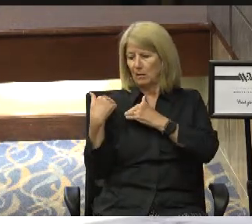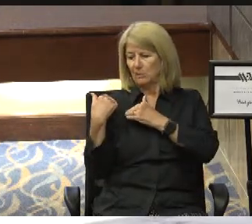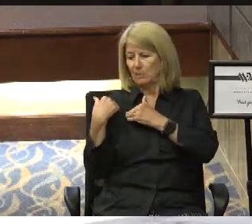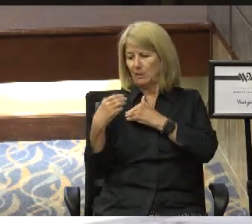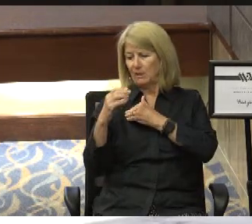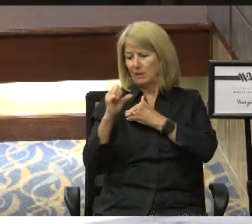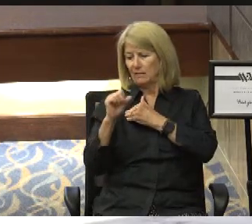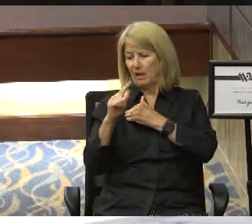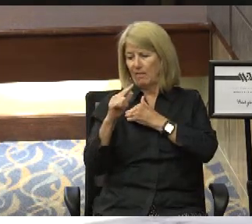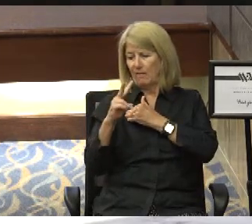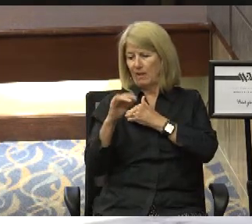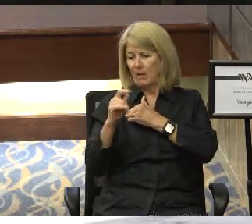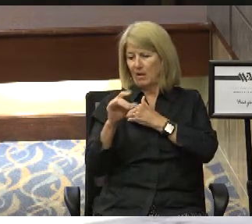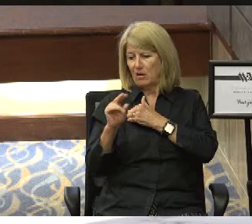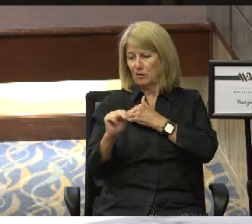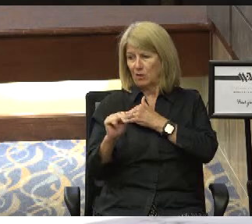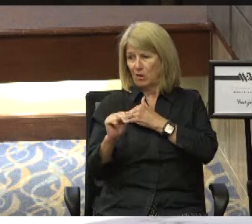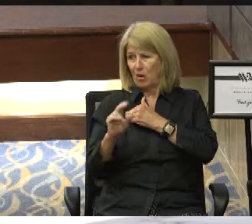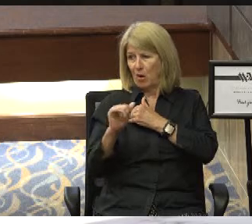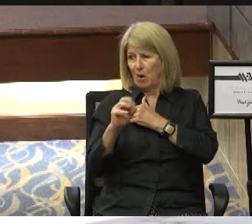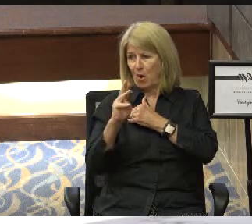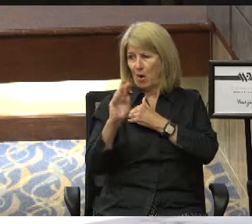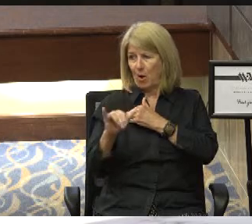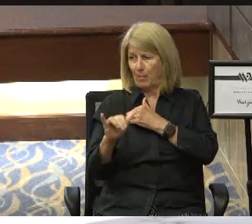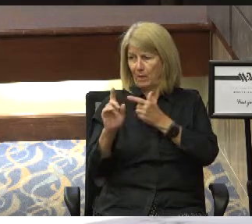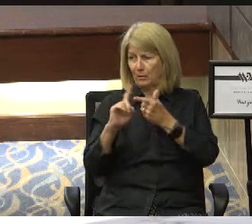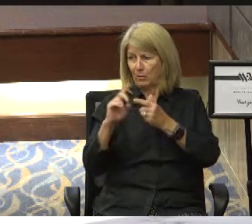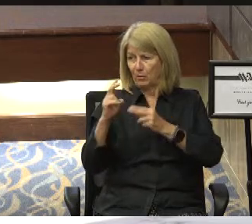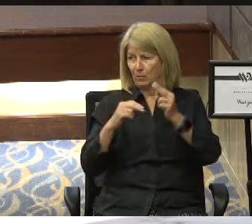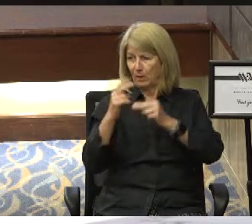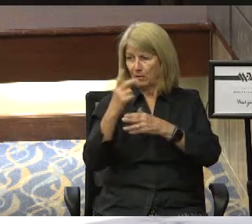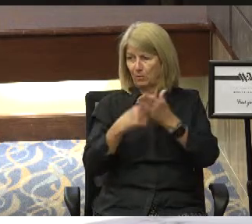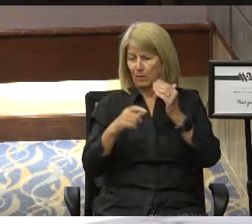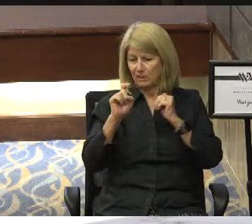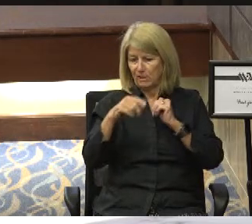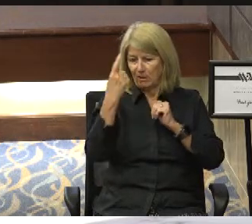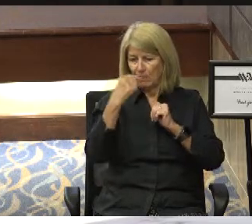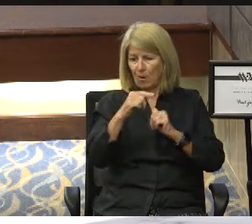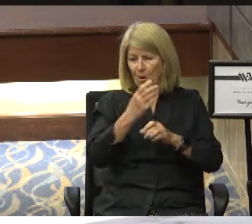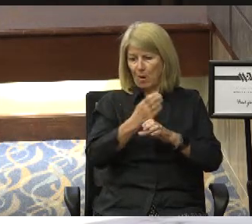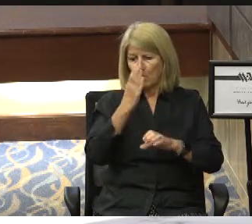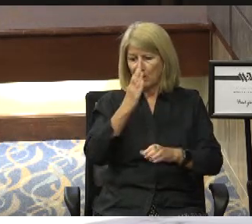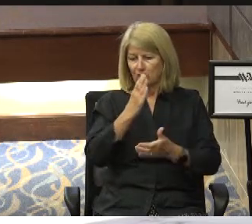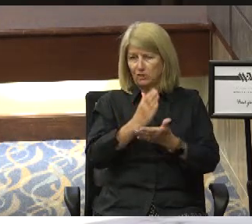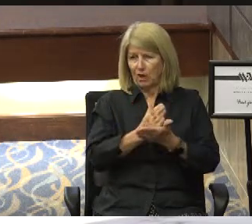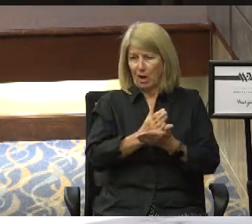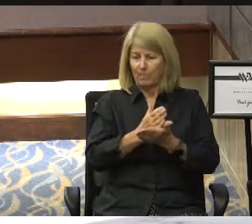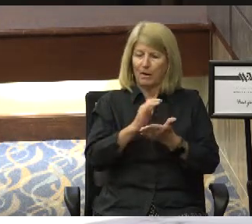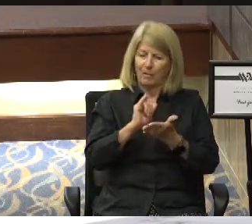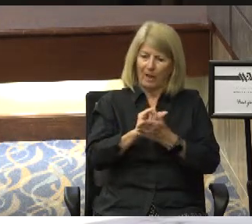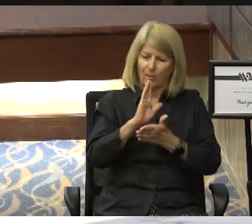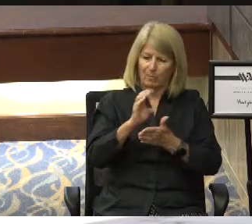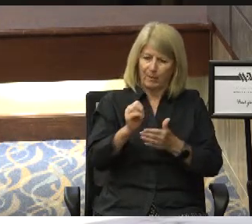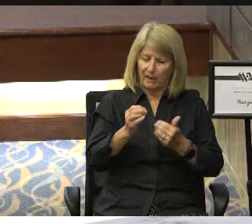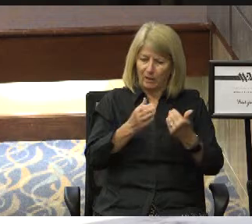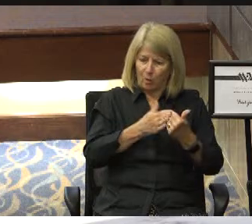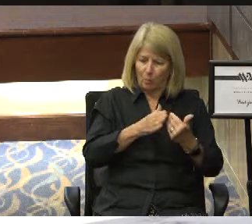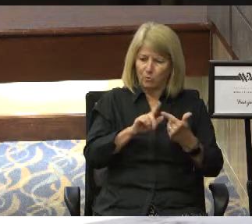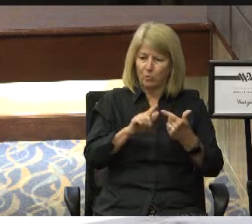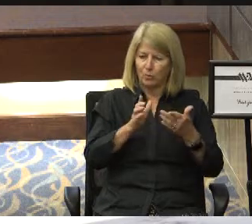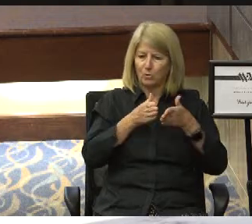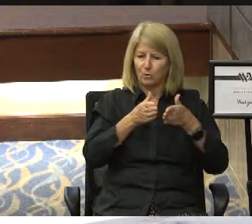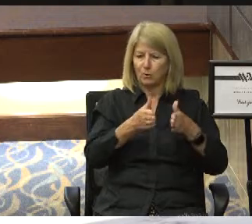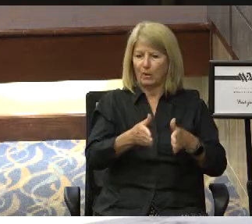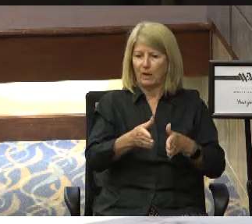Salvation Army to build the facilities that are needed for the bus stop. And that would be either, adjacent to the street or pull in,